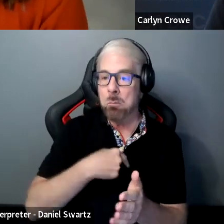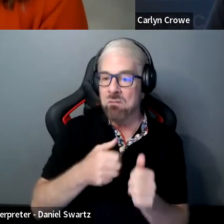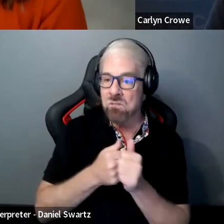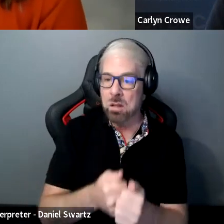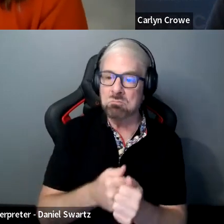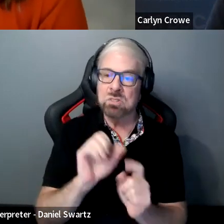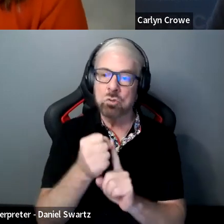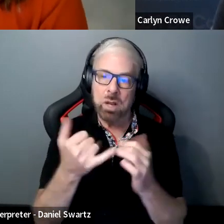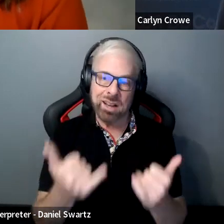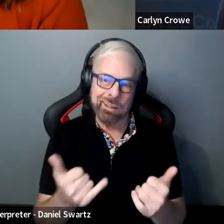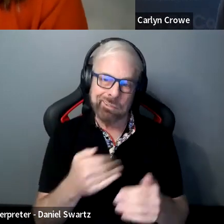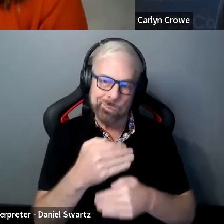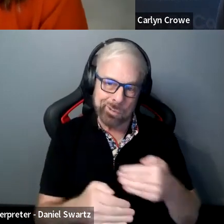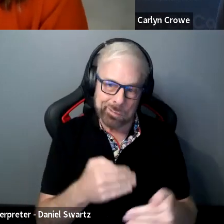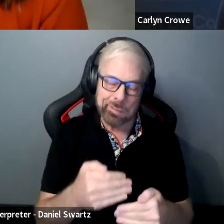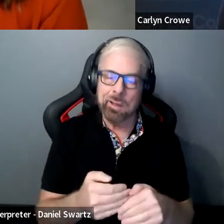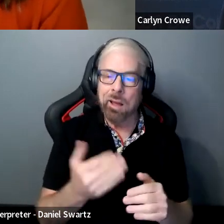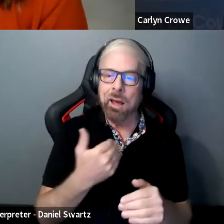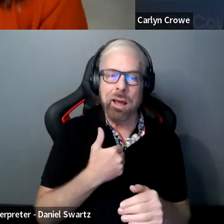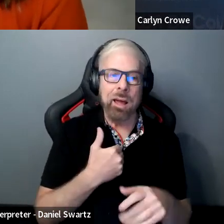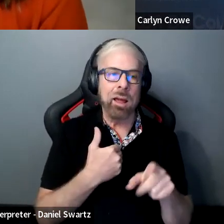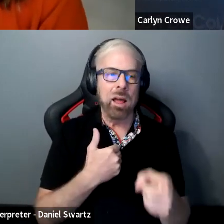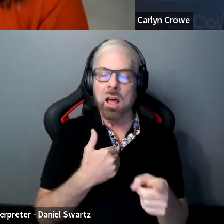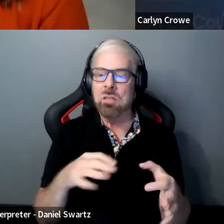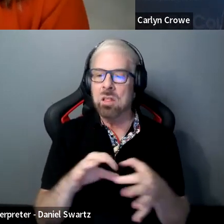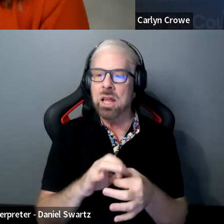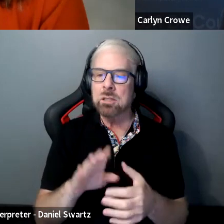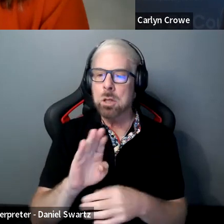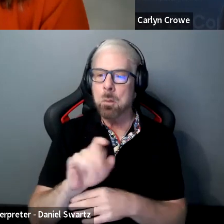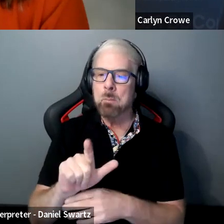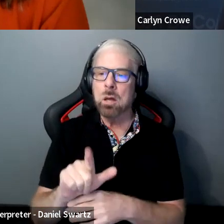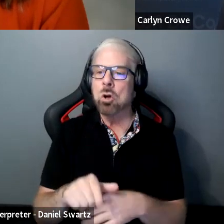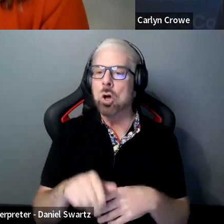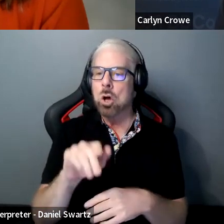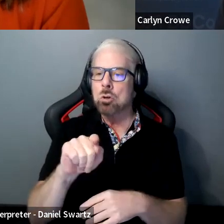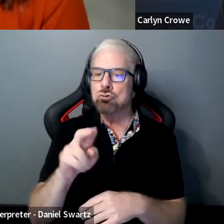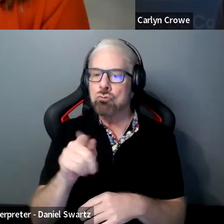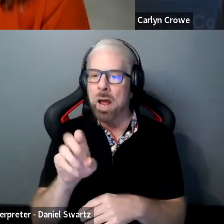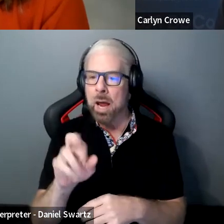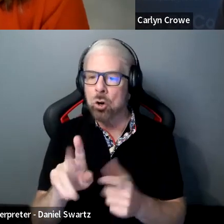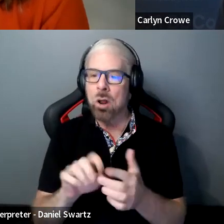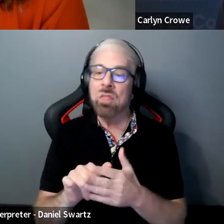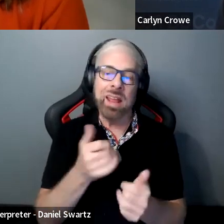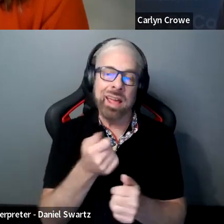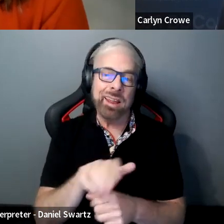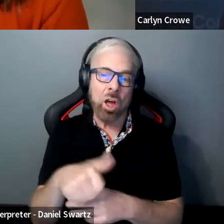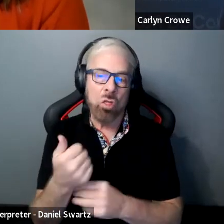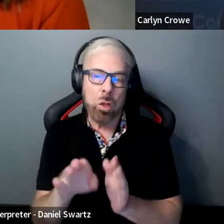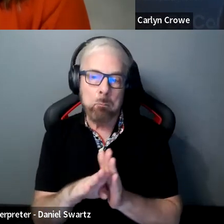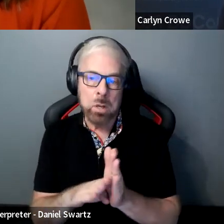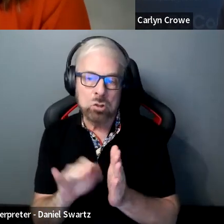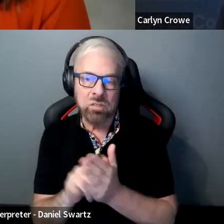are at in the process. And I have the links to the bill tracker down there for any other bills that you might be watching,